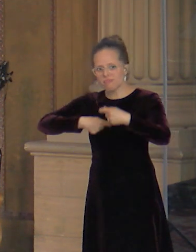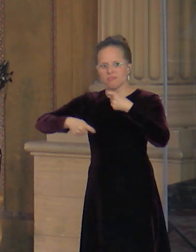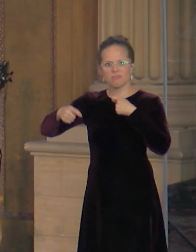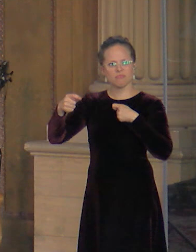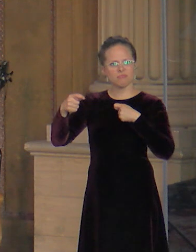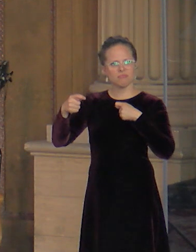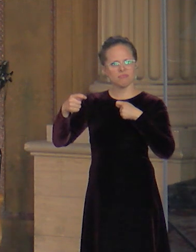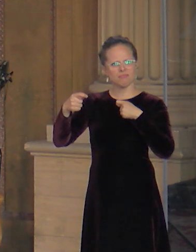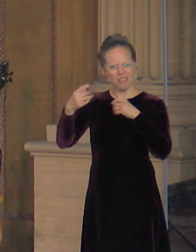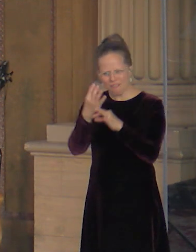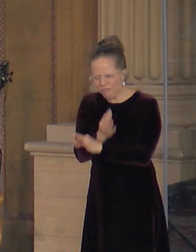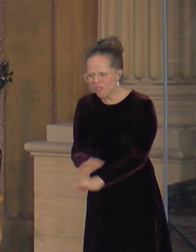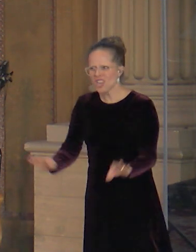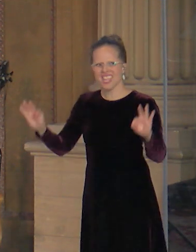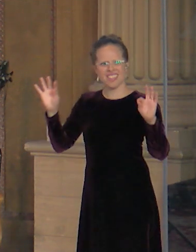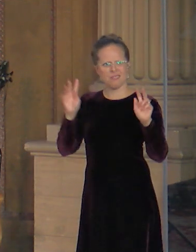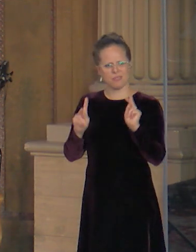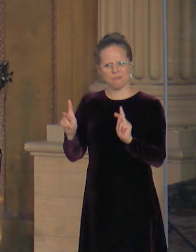victims